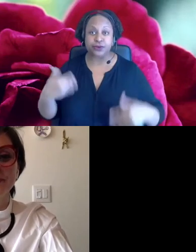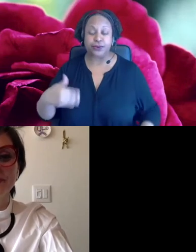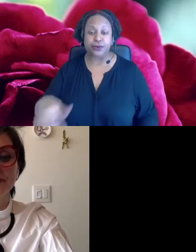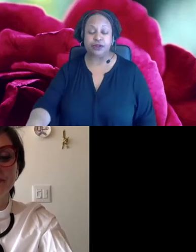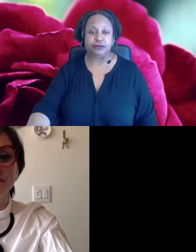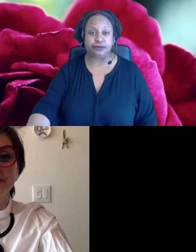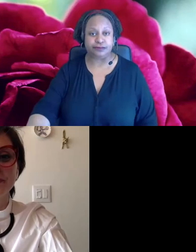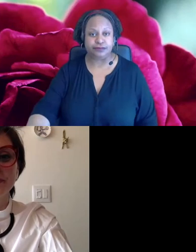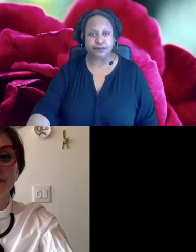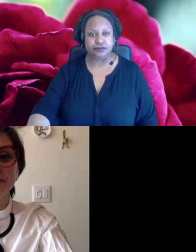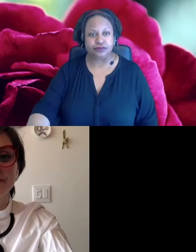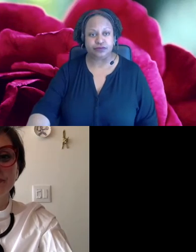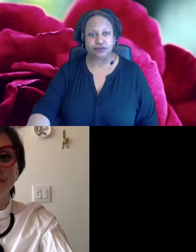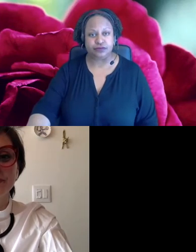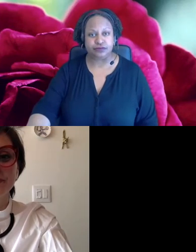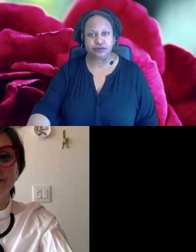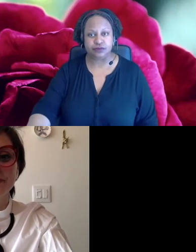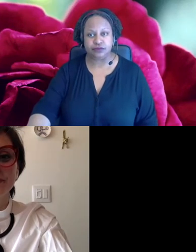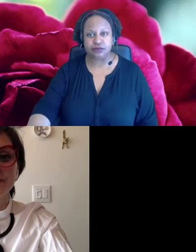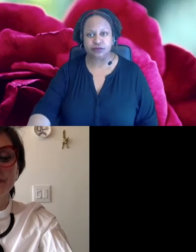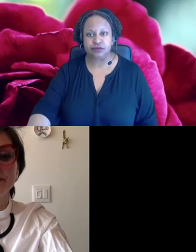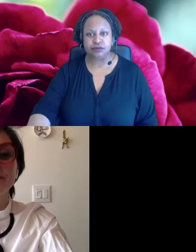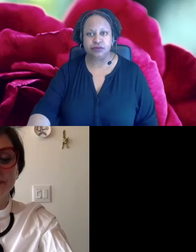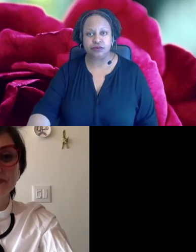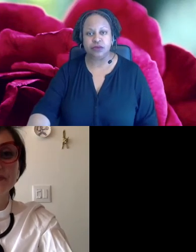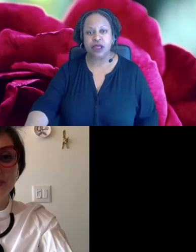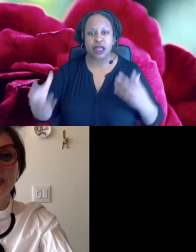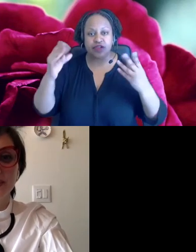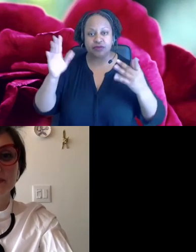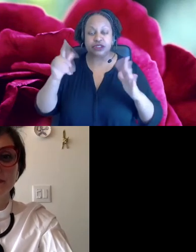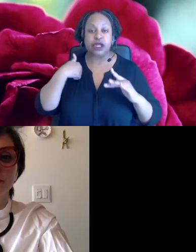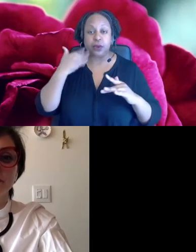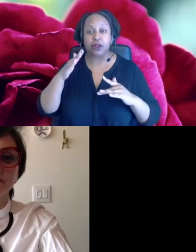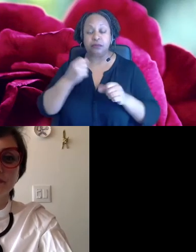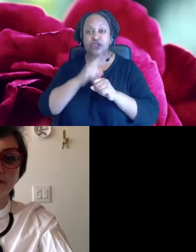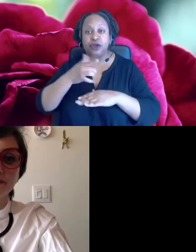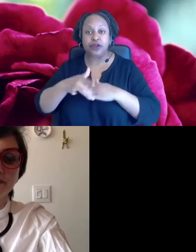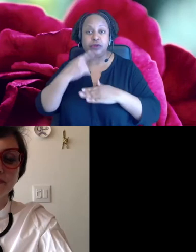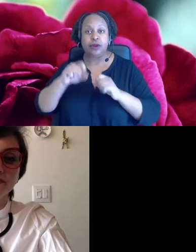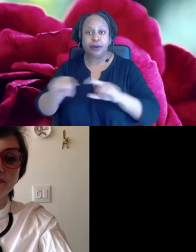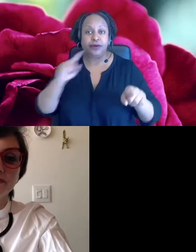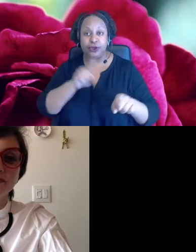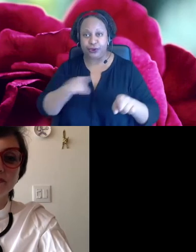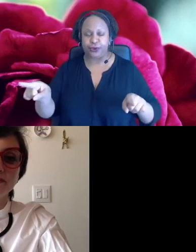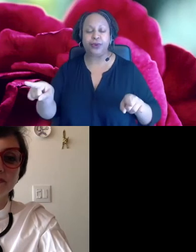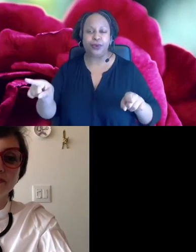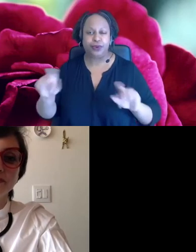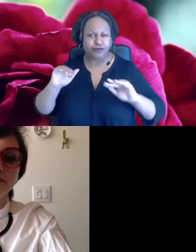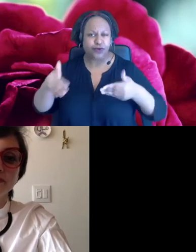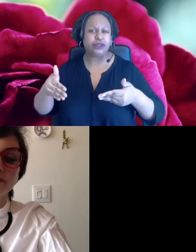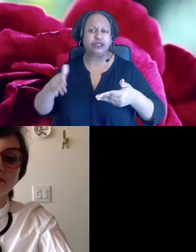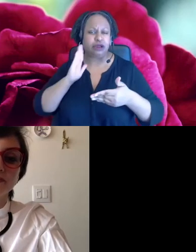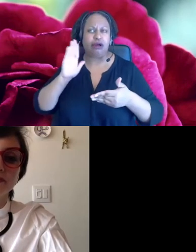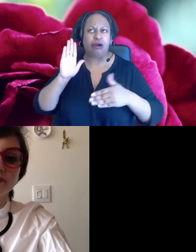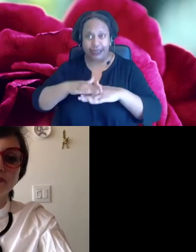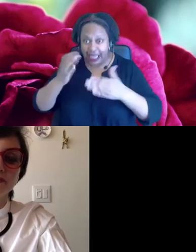are going to be made available addresses all of that. Briefly on the HST, it